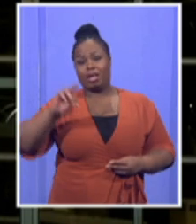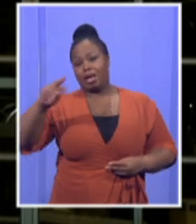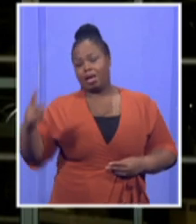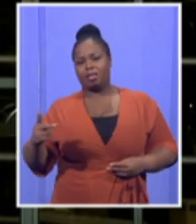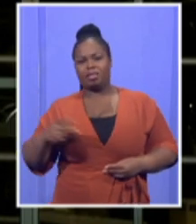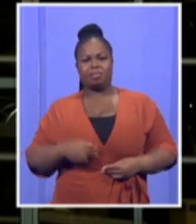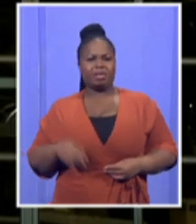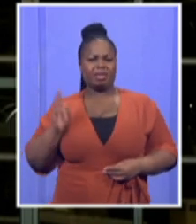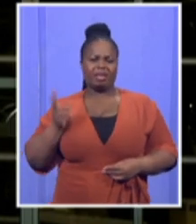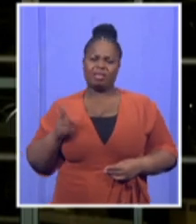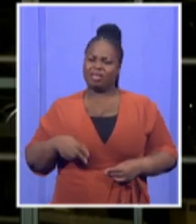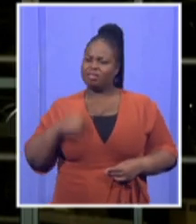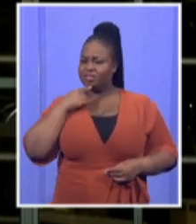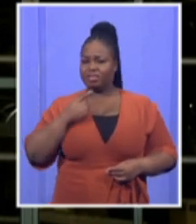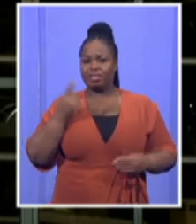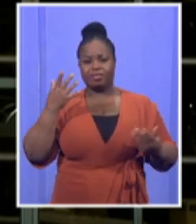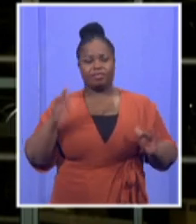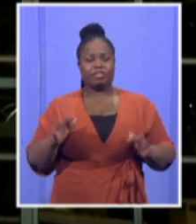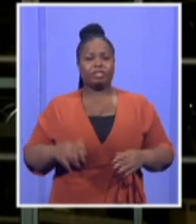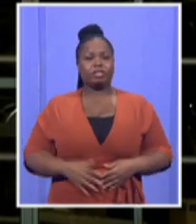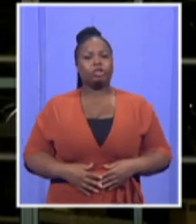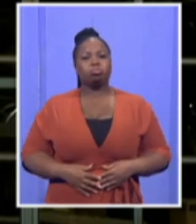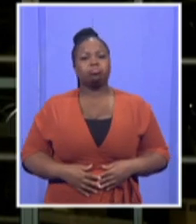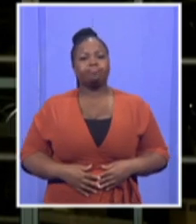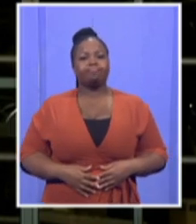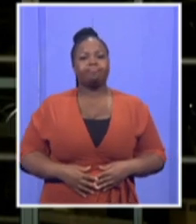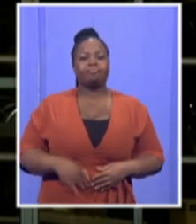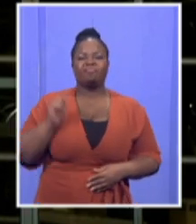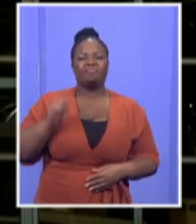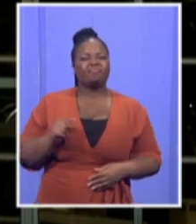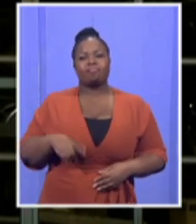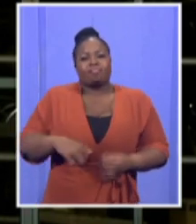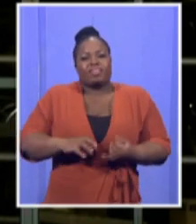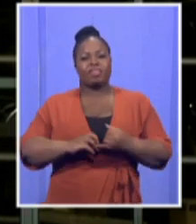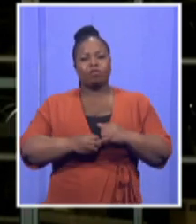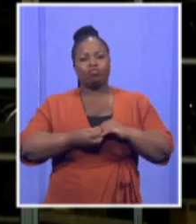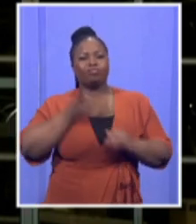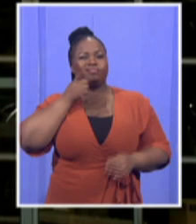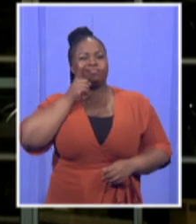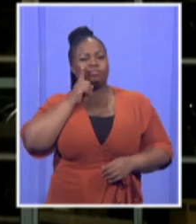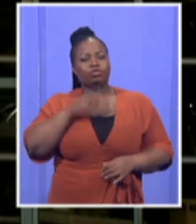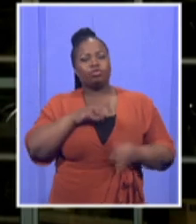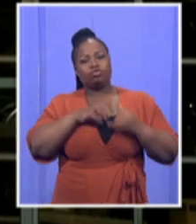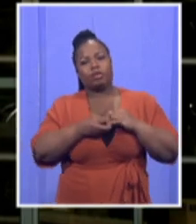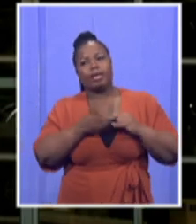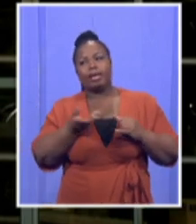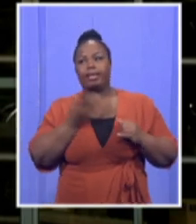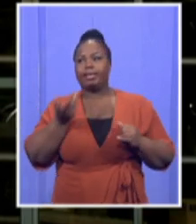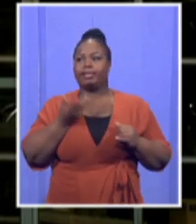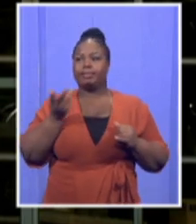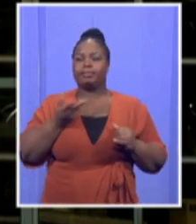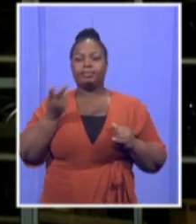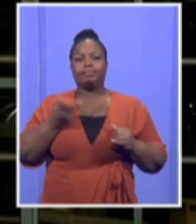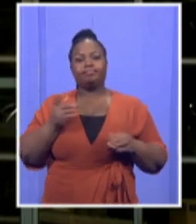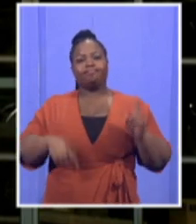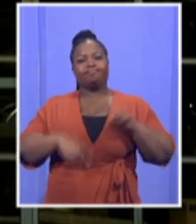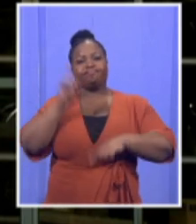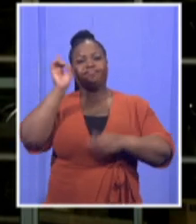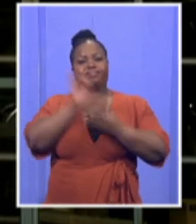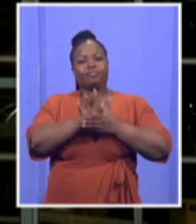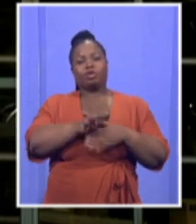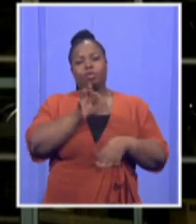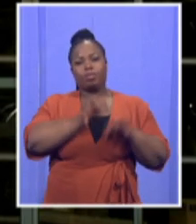vehemently saying that this is just a plot to try and take her out of politics